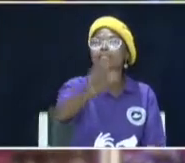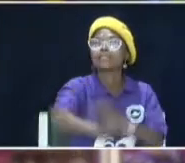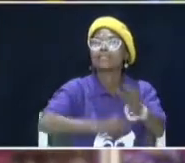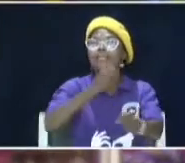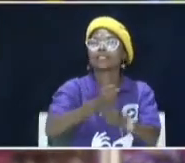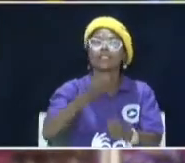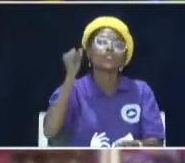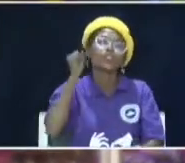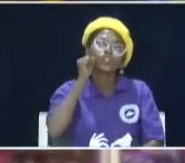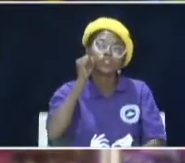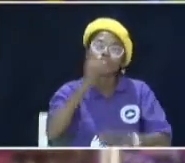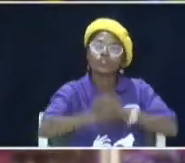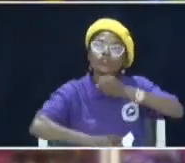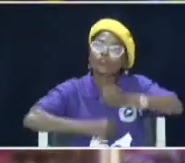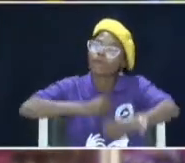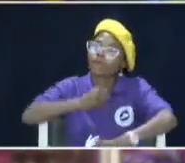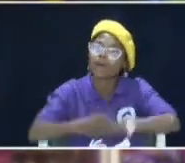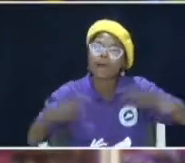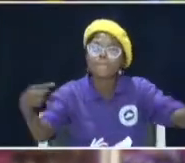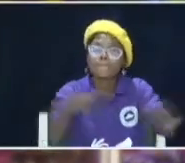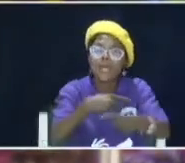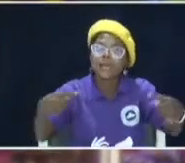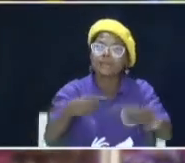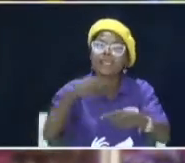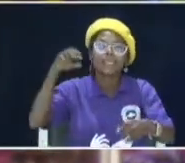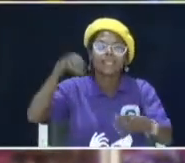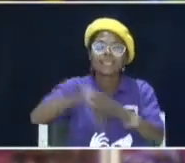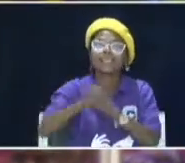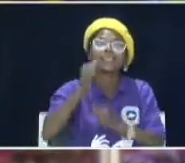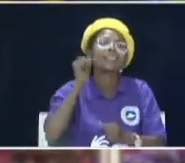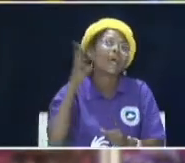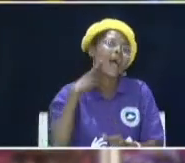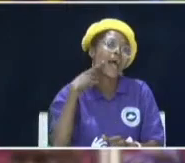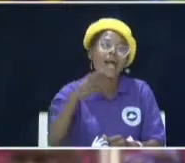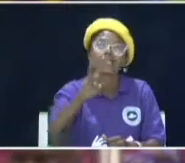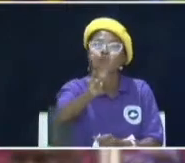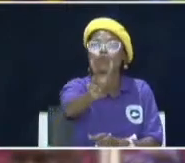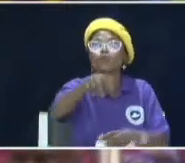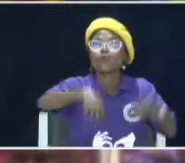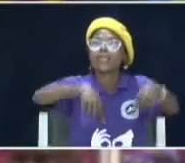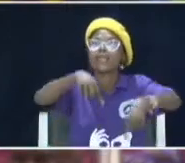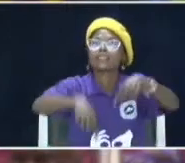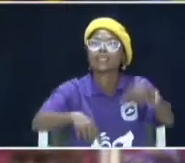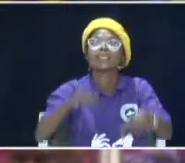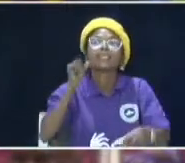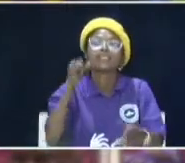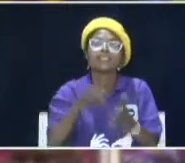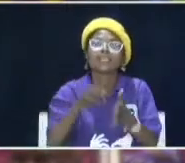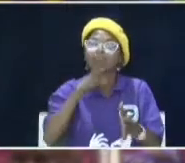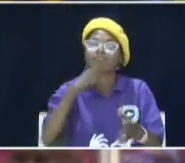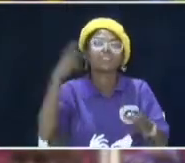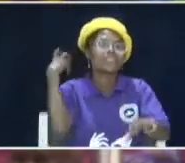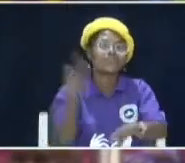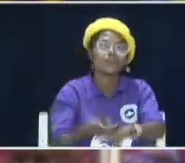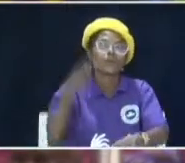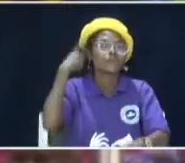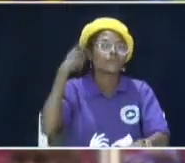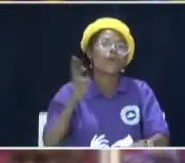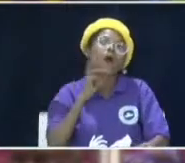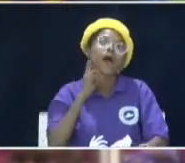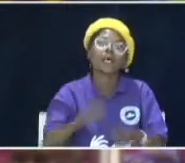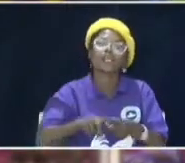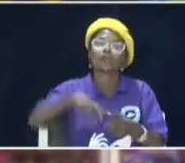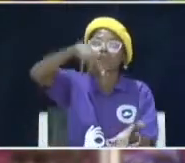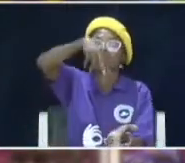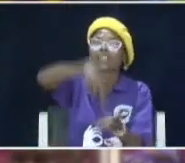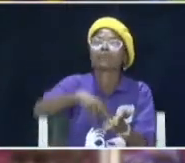legs to the extent that it had become extremely difficult for her to stand. During the